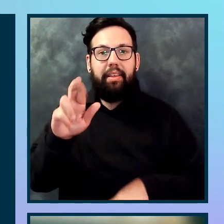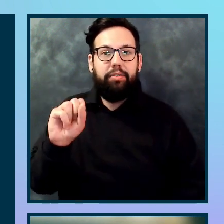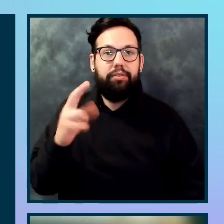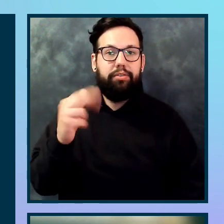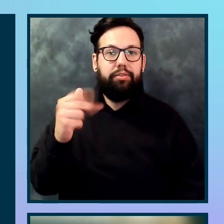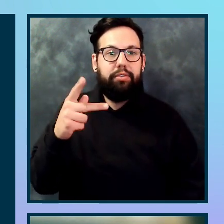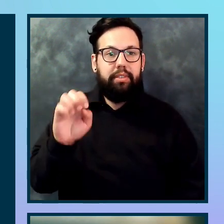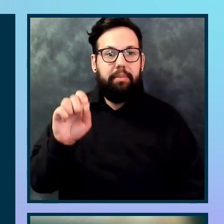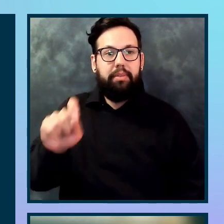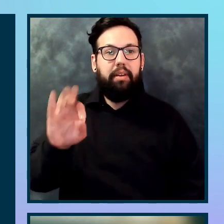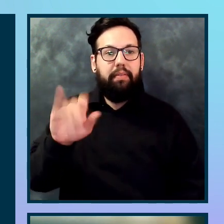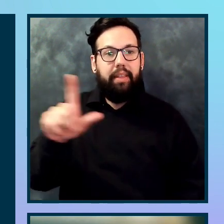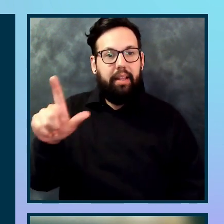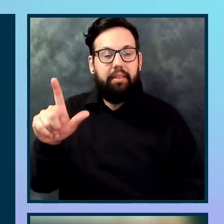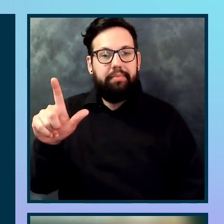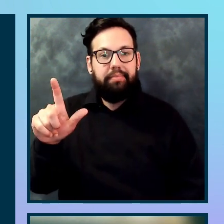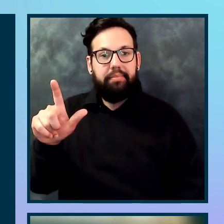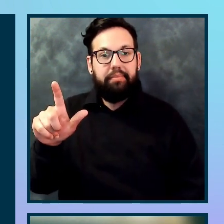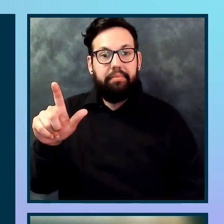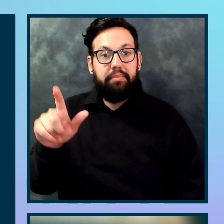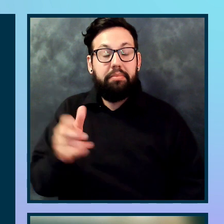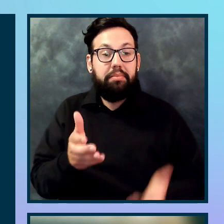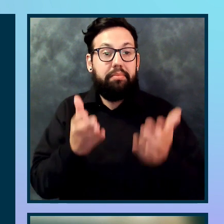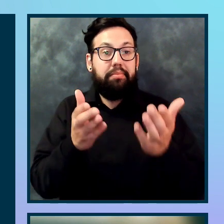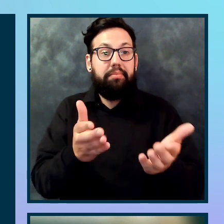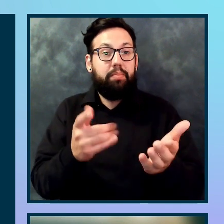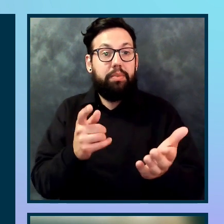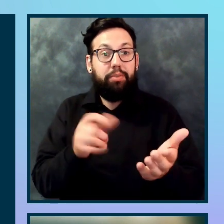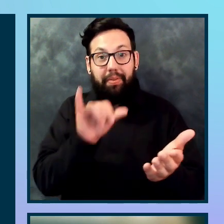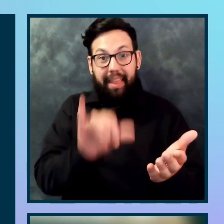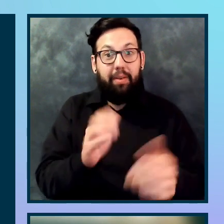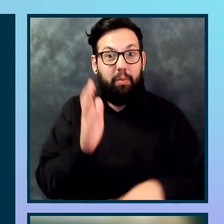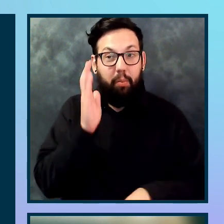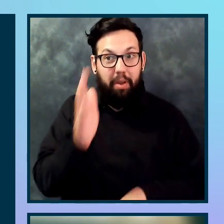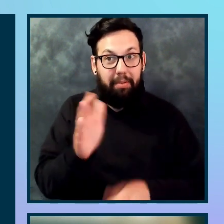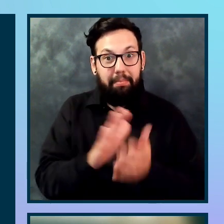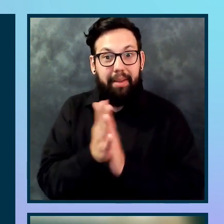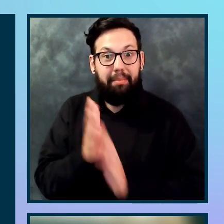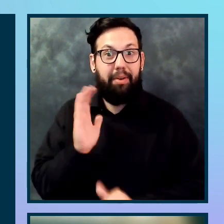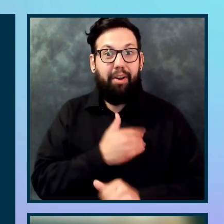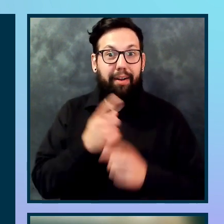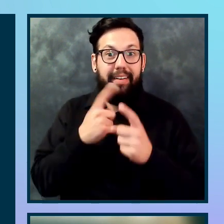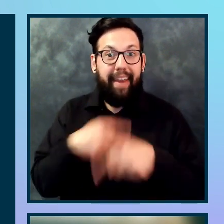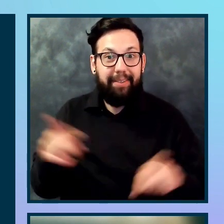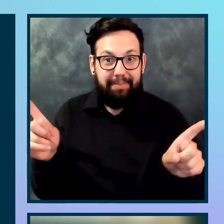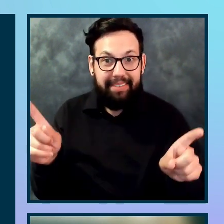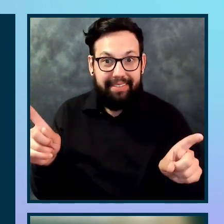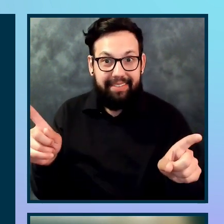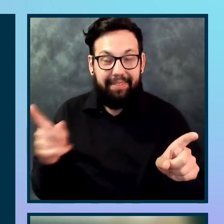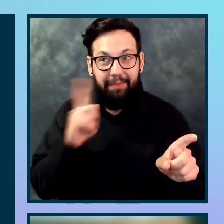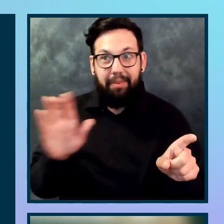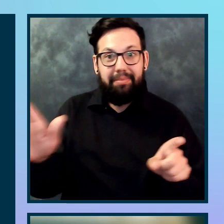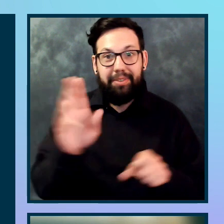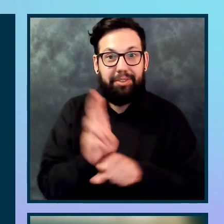So that, in that case, will be our announcement. That'll be our accessibility label. That's not